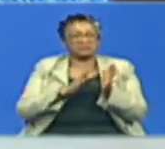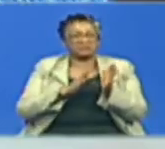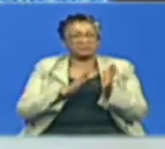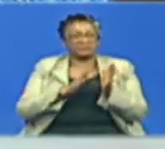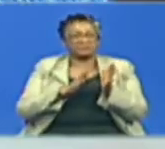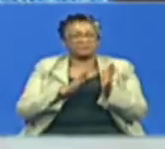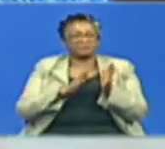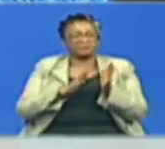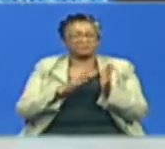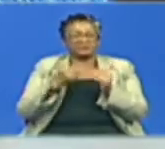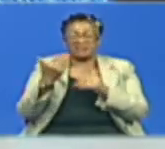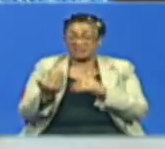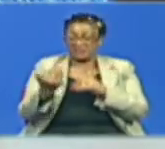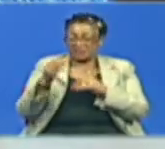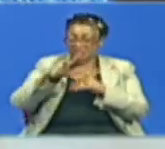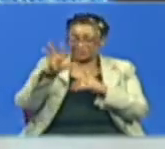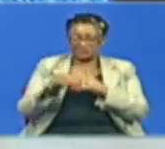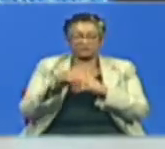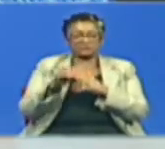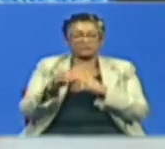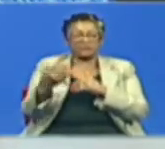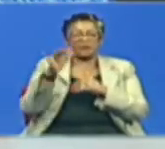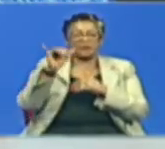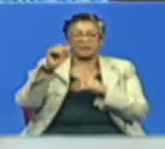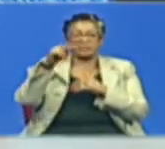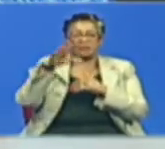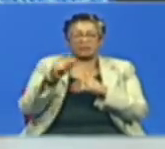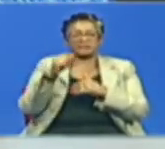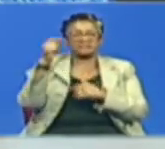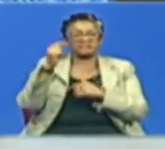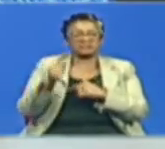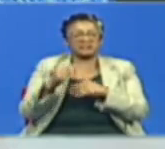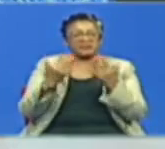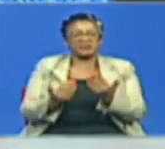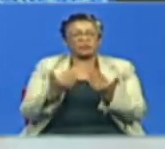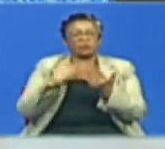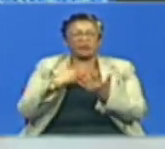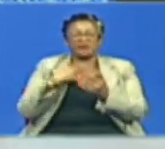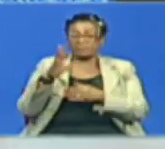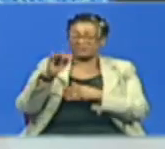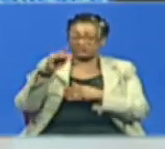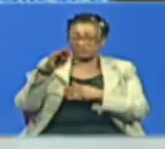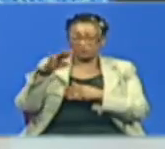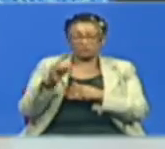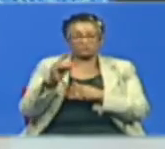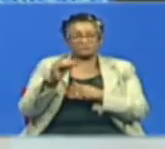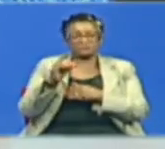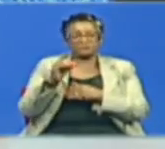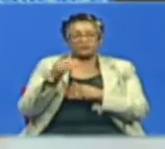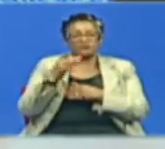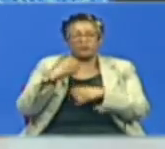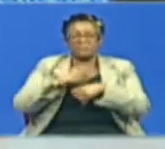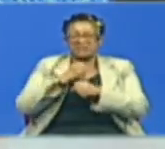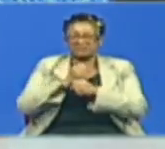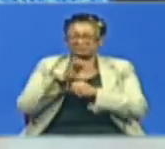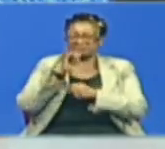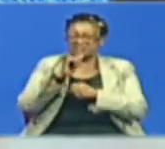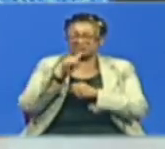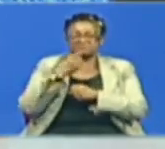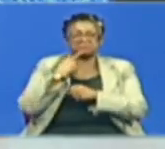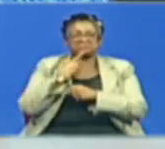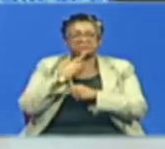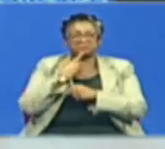Young African sports club Yanga of Tanzania has fired its Belgian coach Luc Eymael for making what they term as